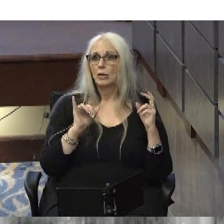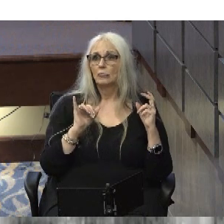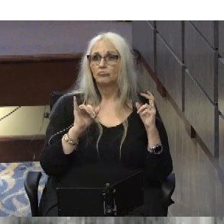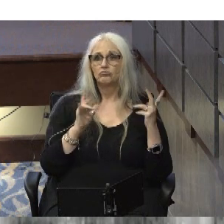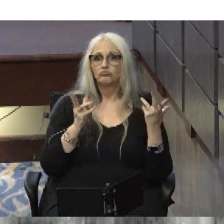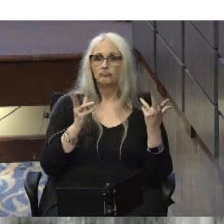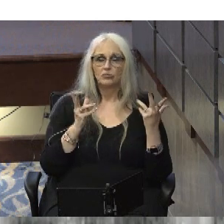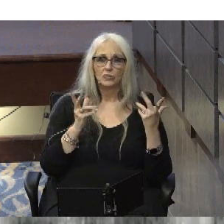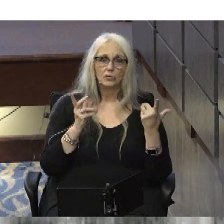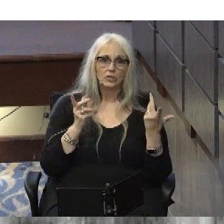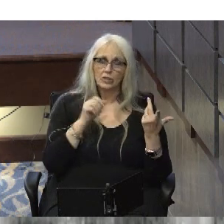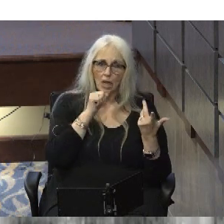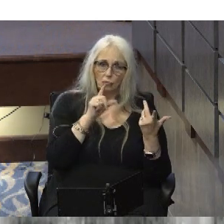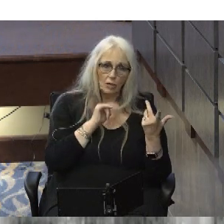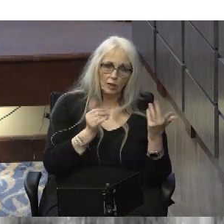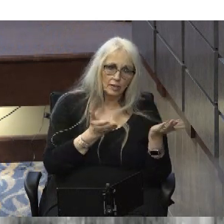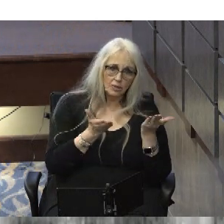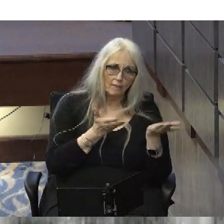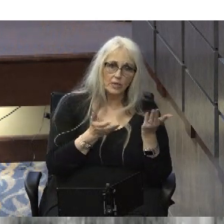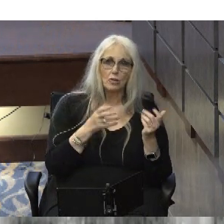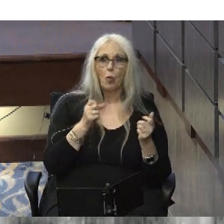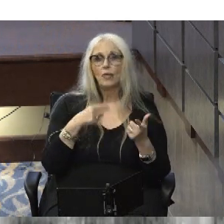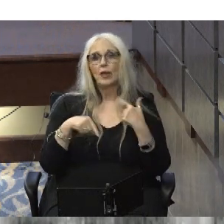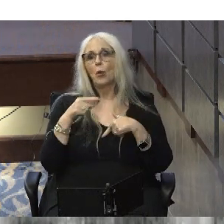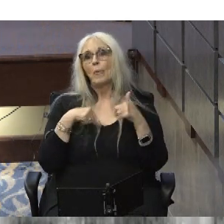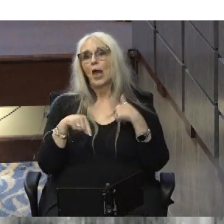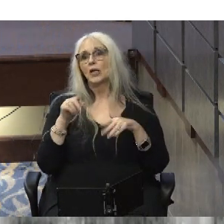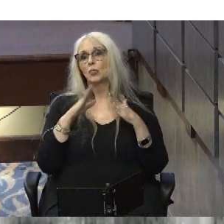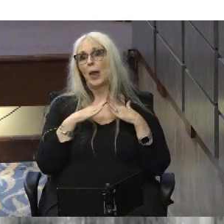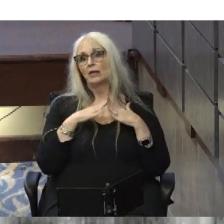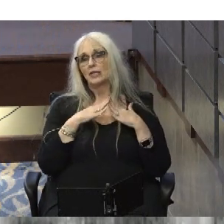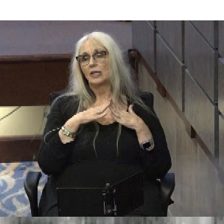not necessarily services, but they would go back to housing.